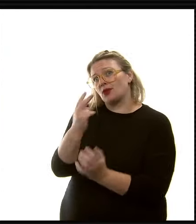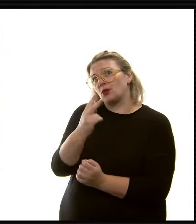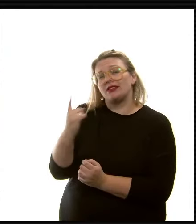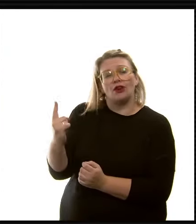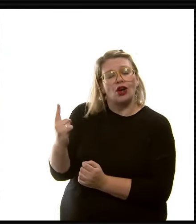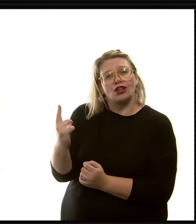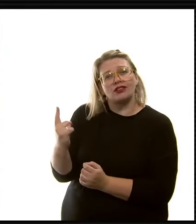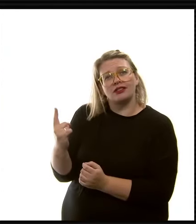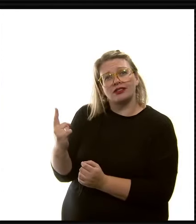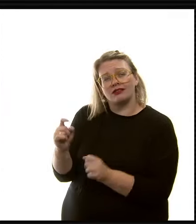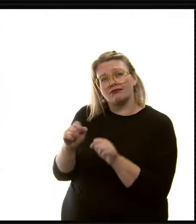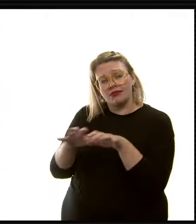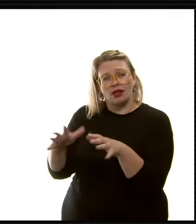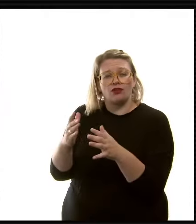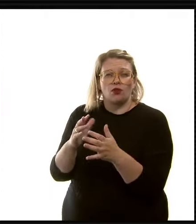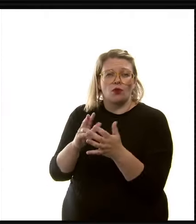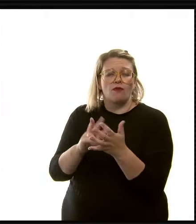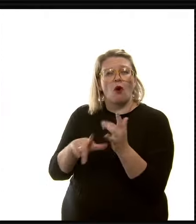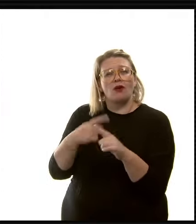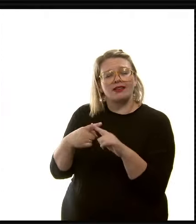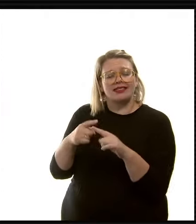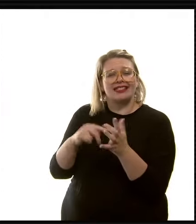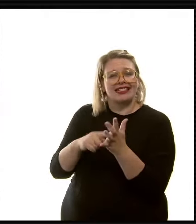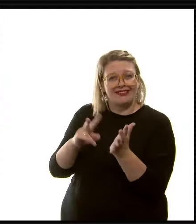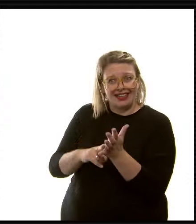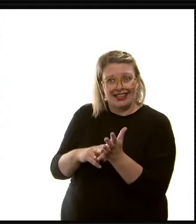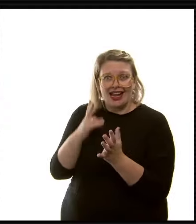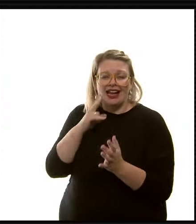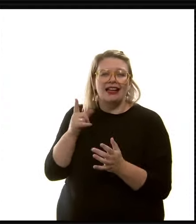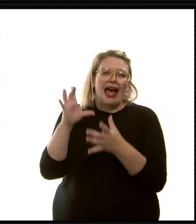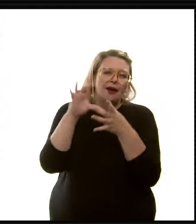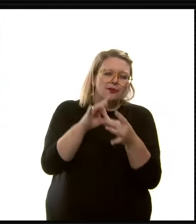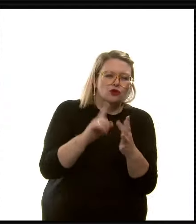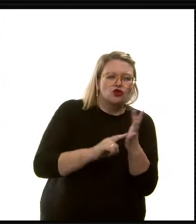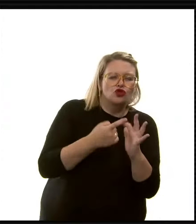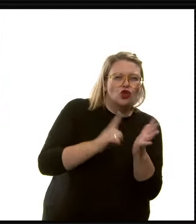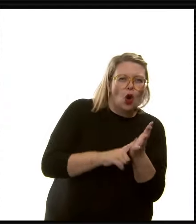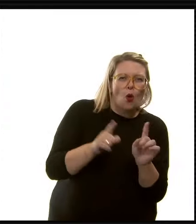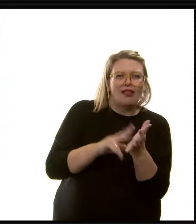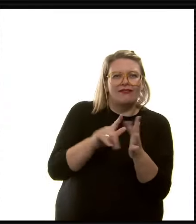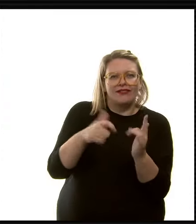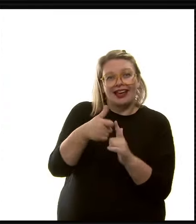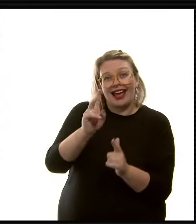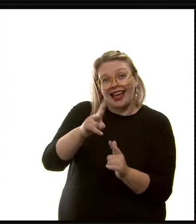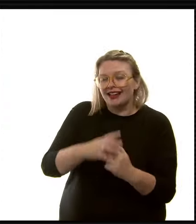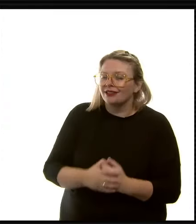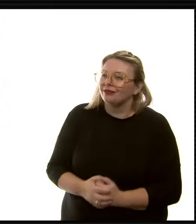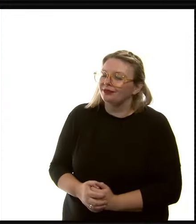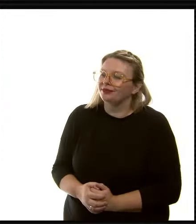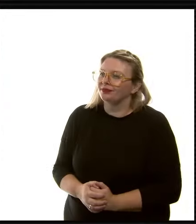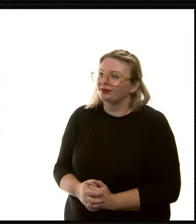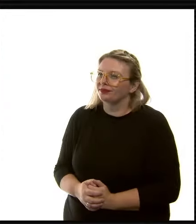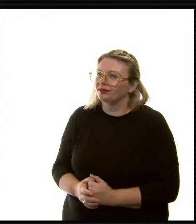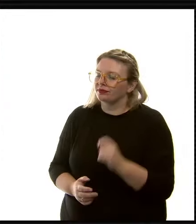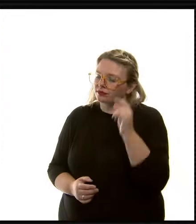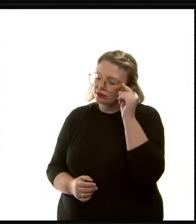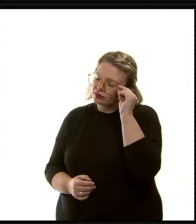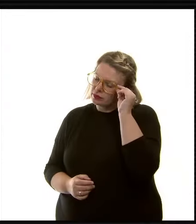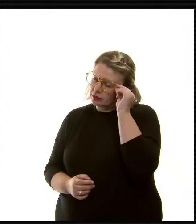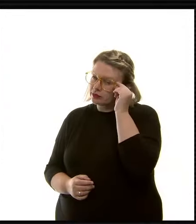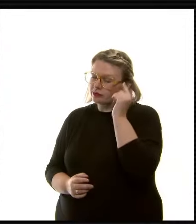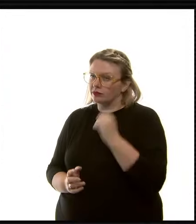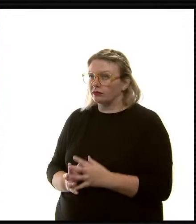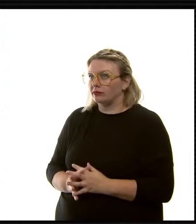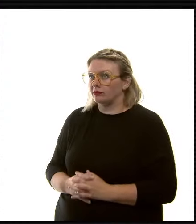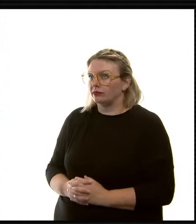9, 8 Central on Fox TV. But for now, it's back to you guys in the studio. Thank you. The